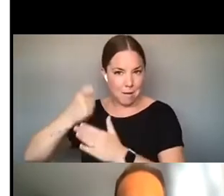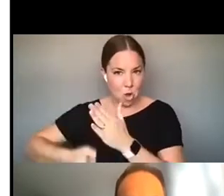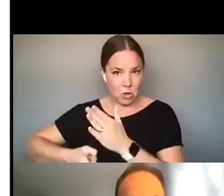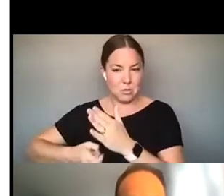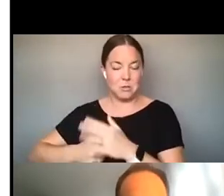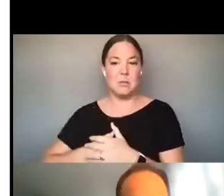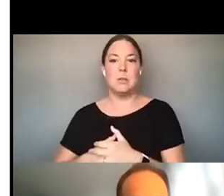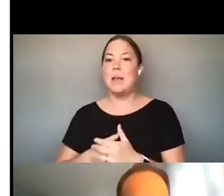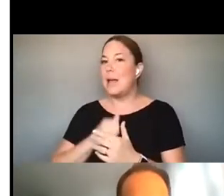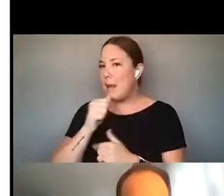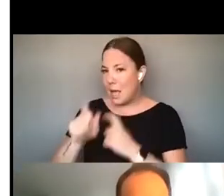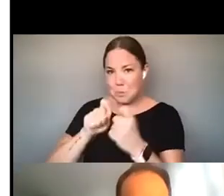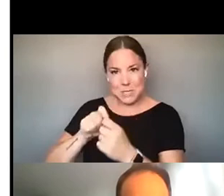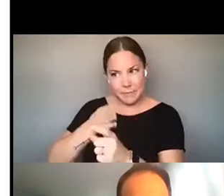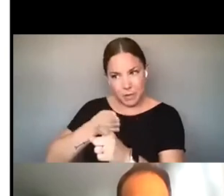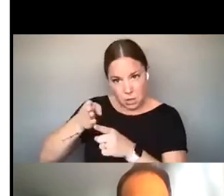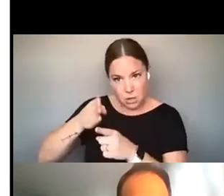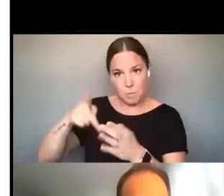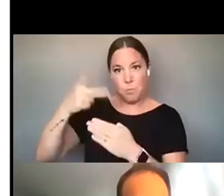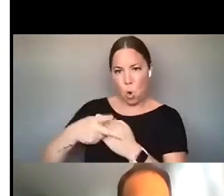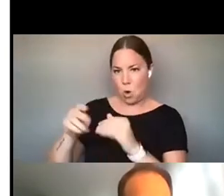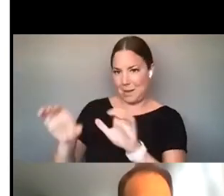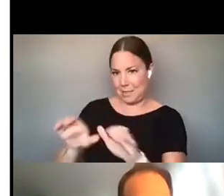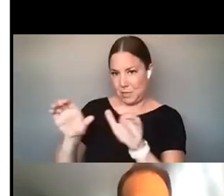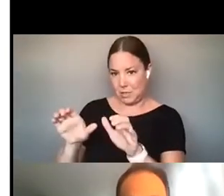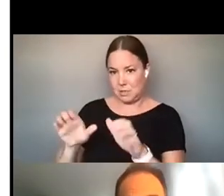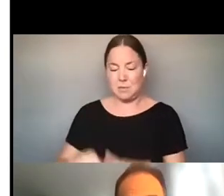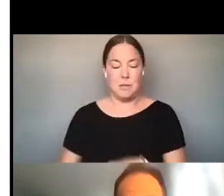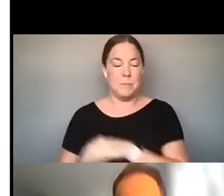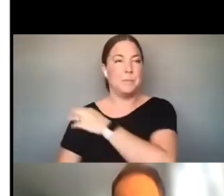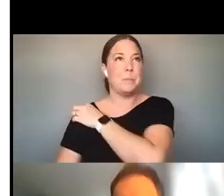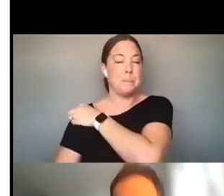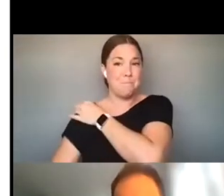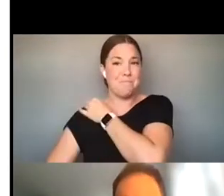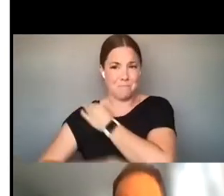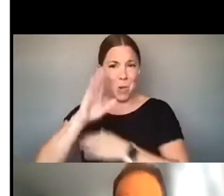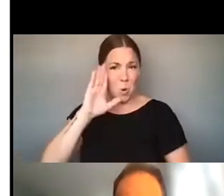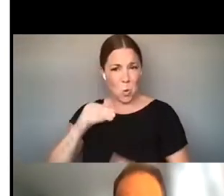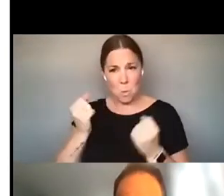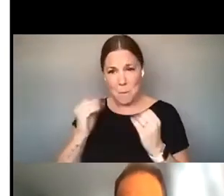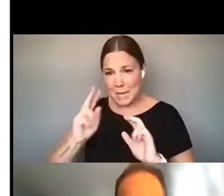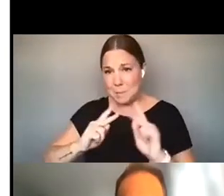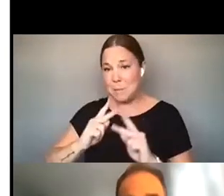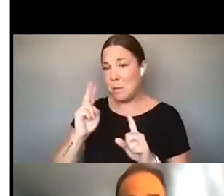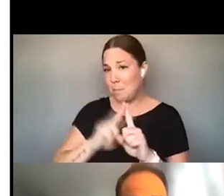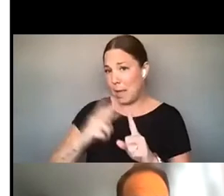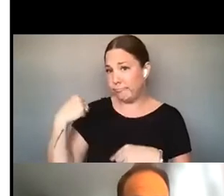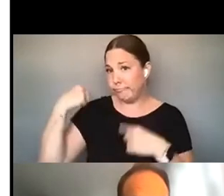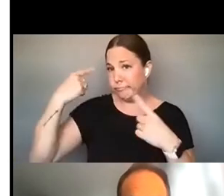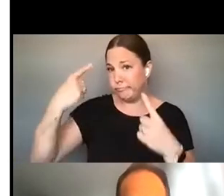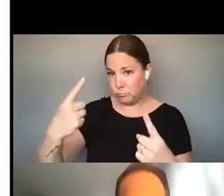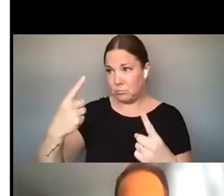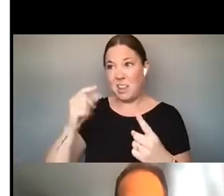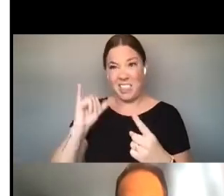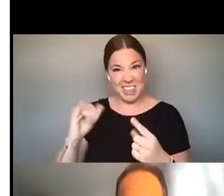specific programmatic activities. I know that for many who have been applying for support from us in the past, this is a